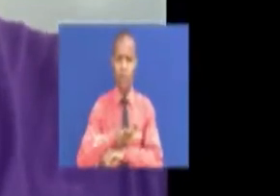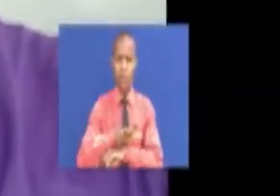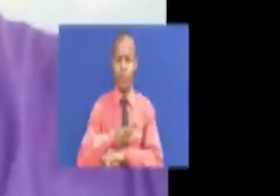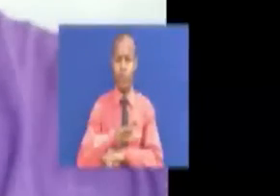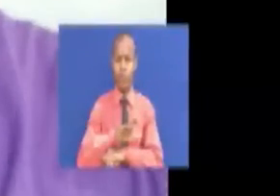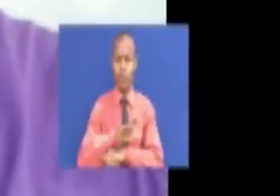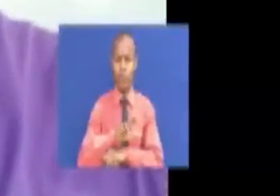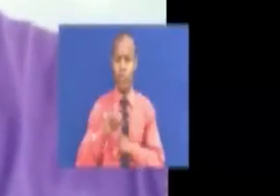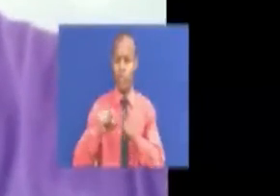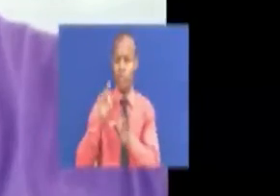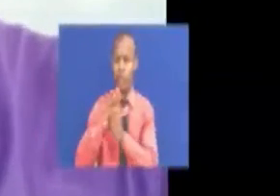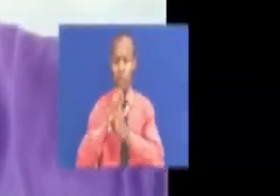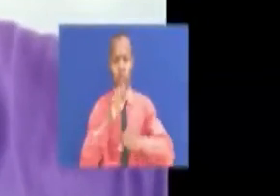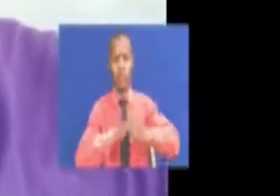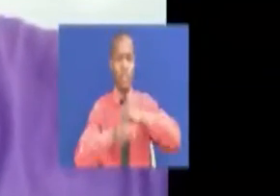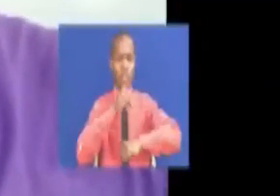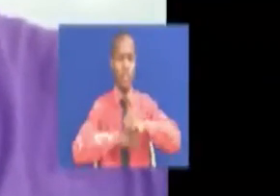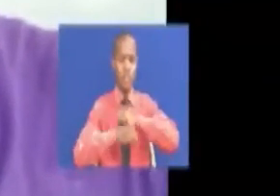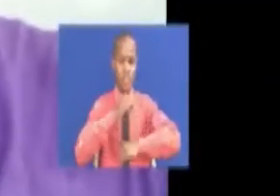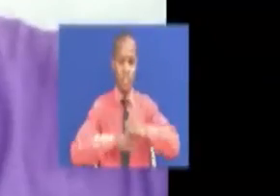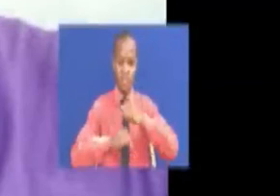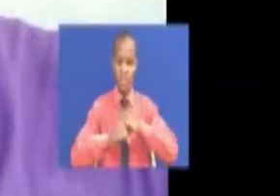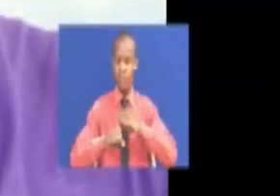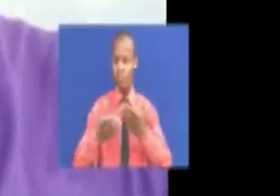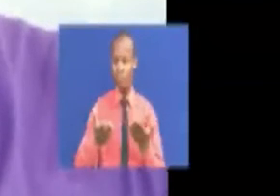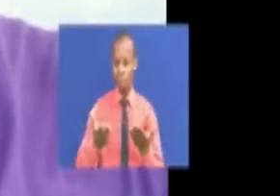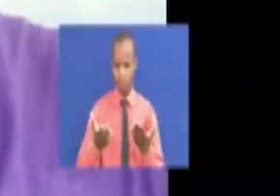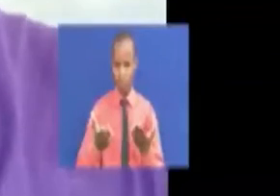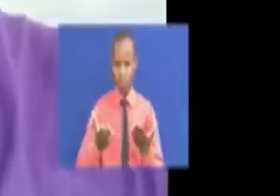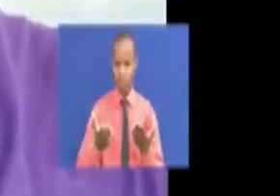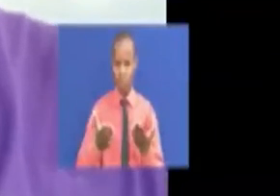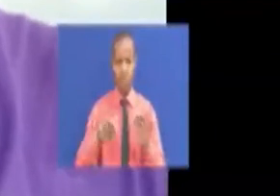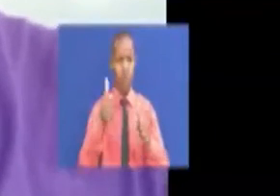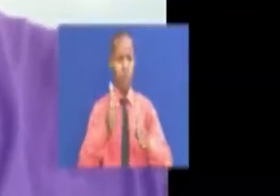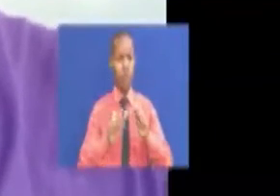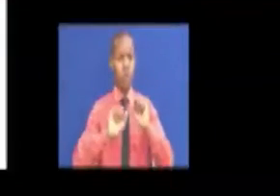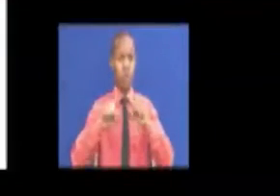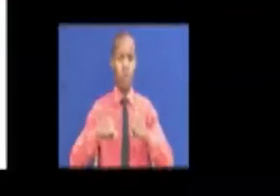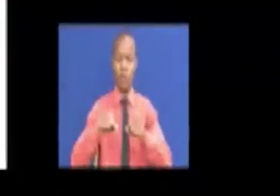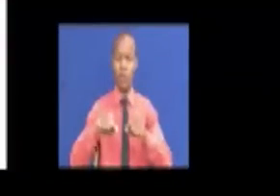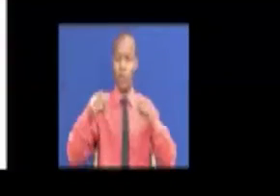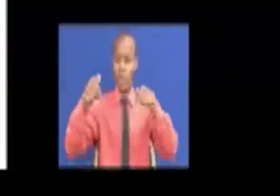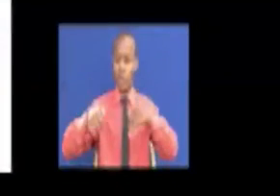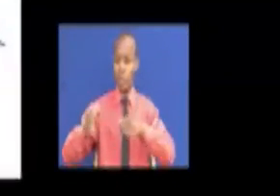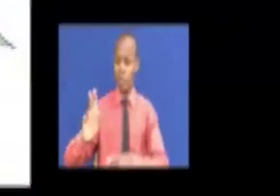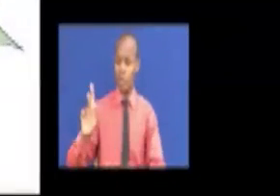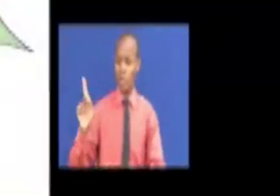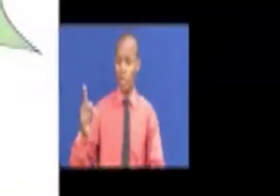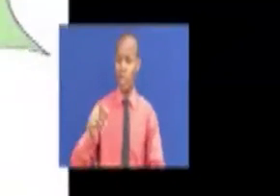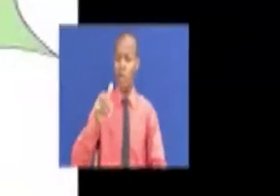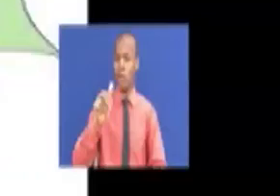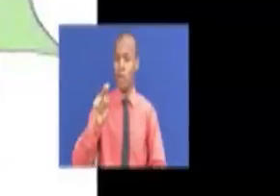postponed most of the activities that are supposed to be done in the public. Here in Kenya,